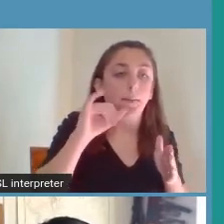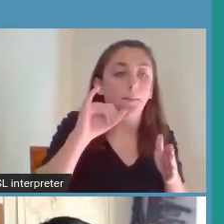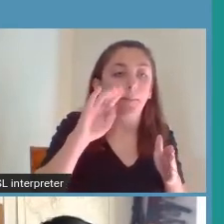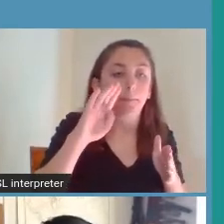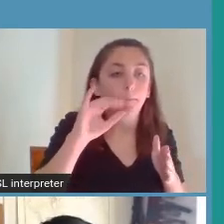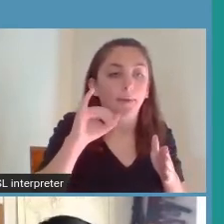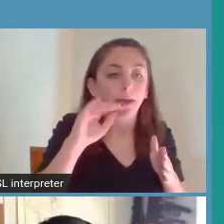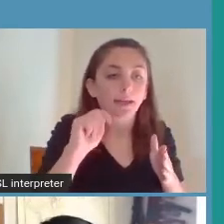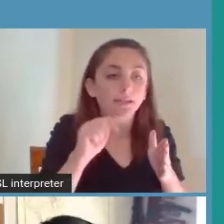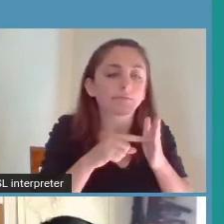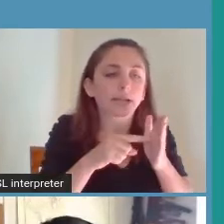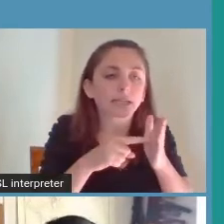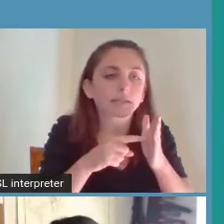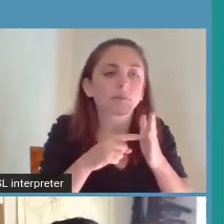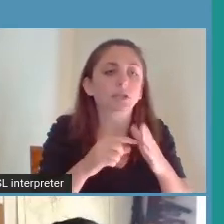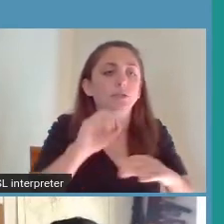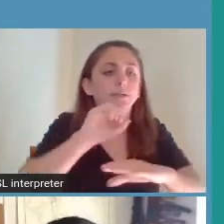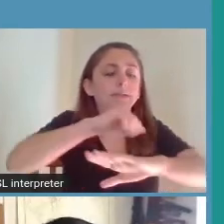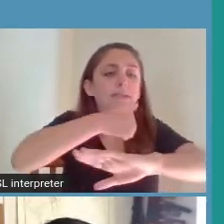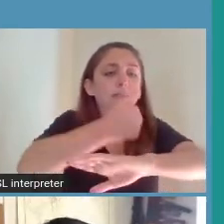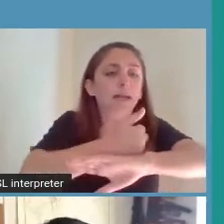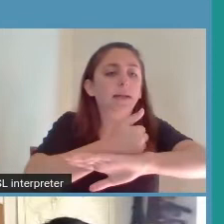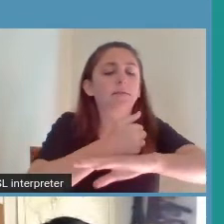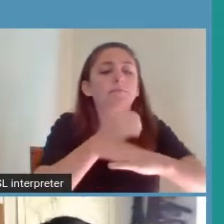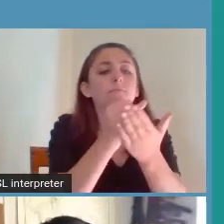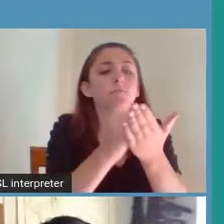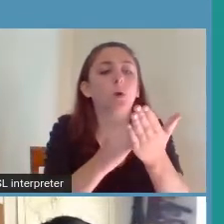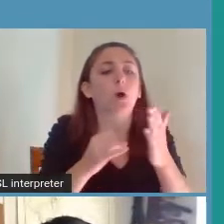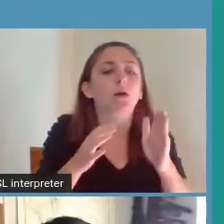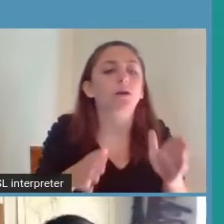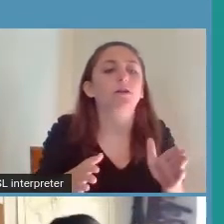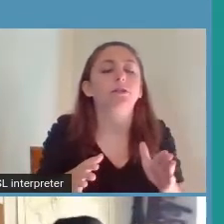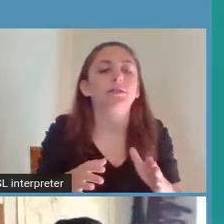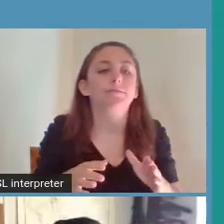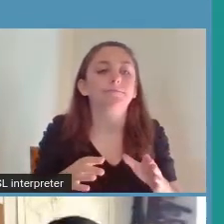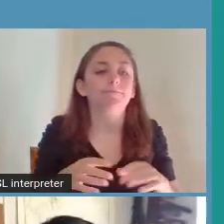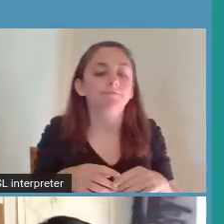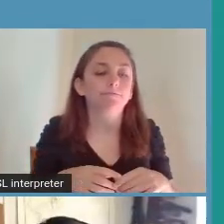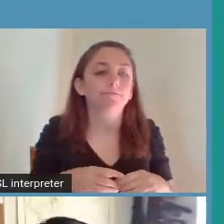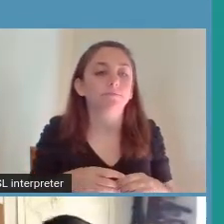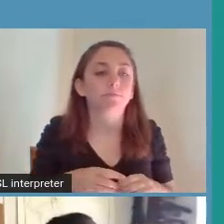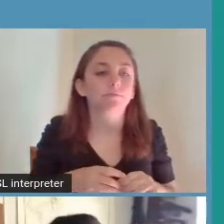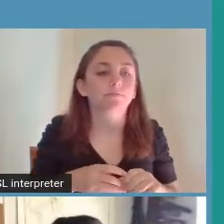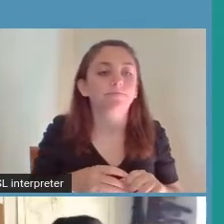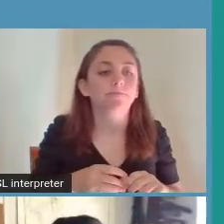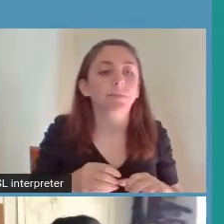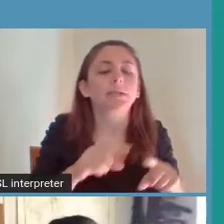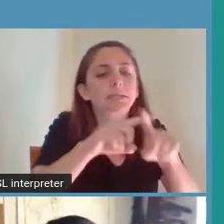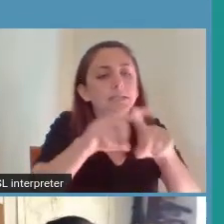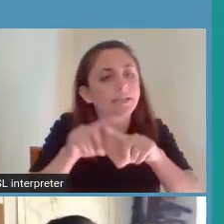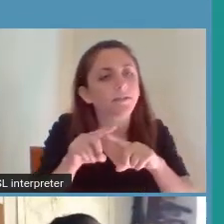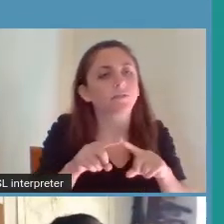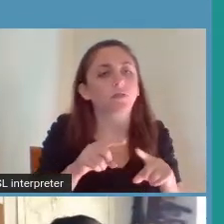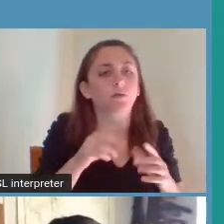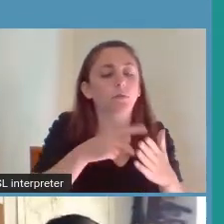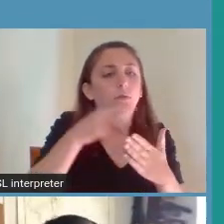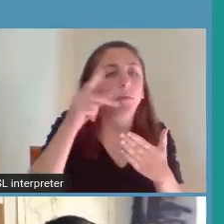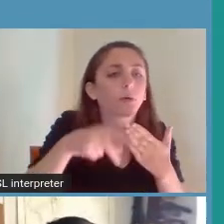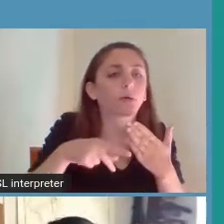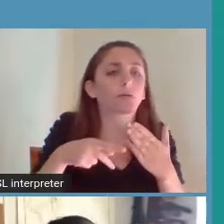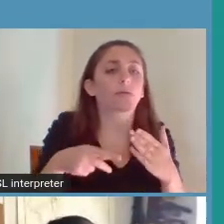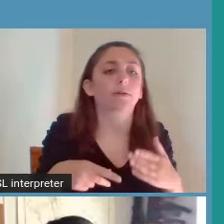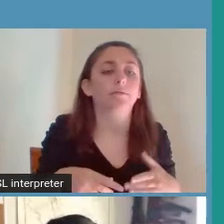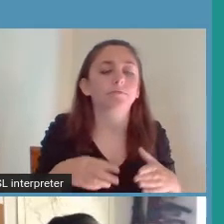We set up a space for them to show their artwork. We create artist talks We have different kinds of programs that engage the